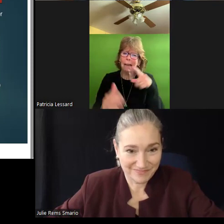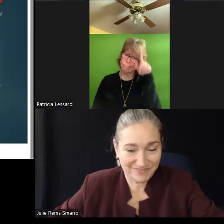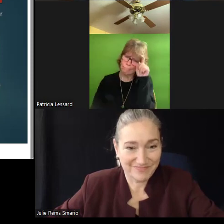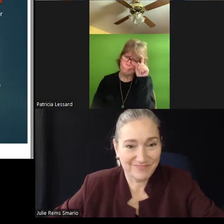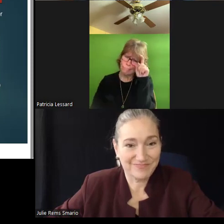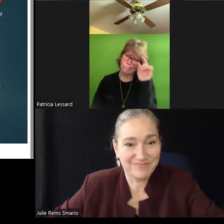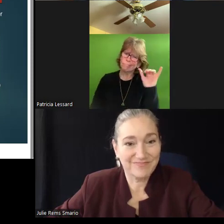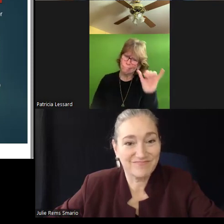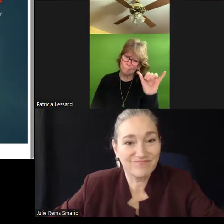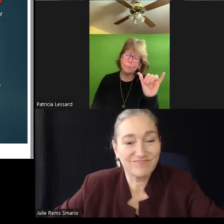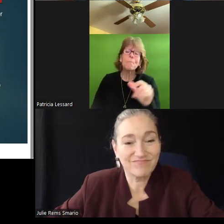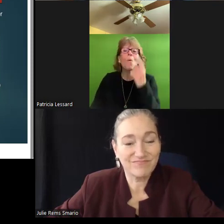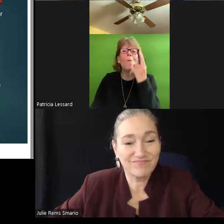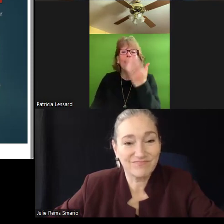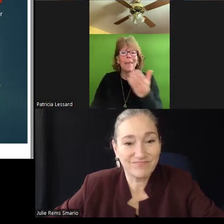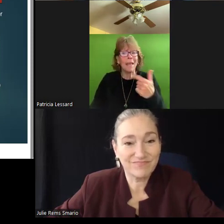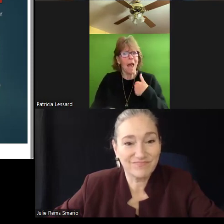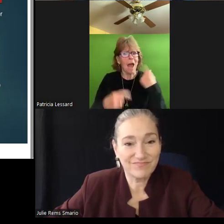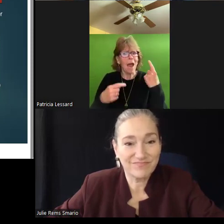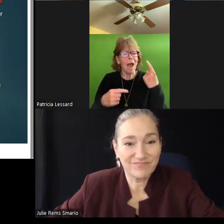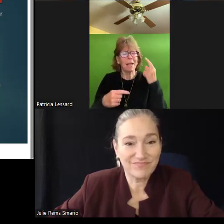is I'm on a